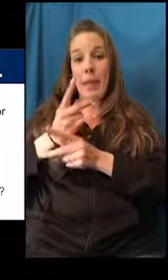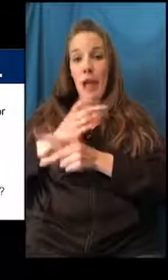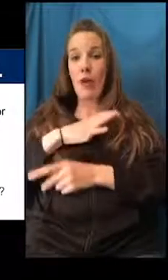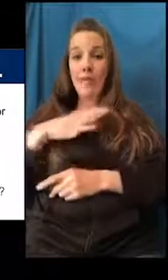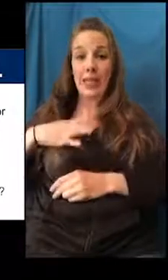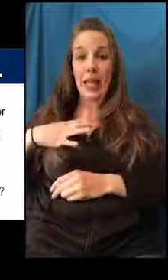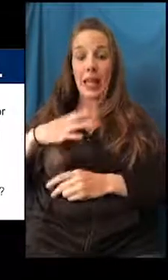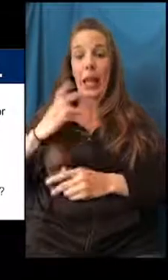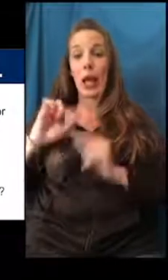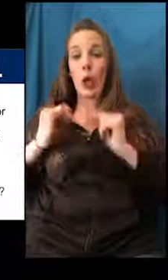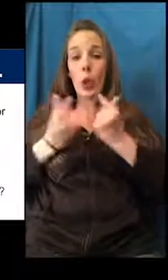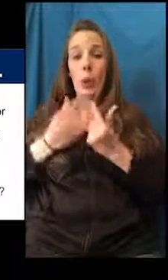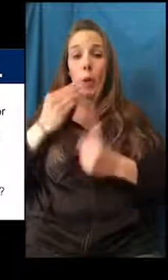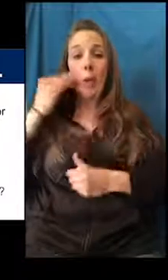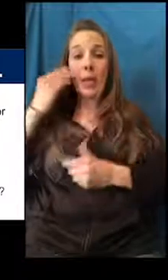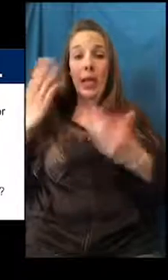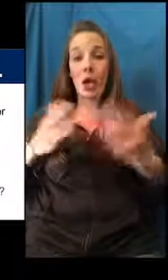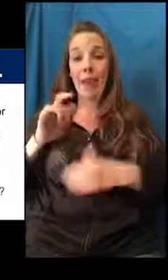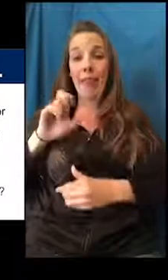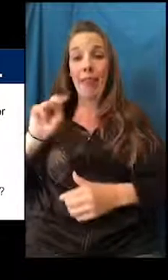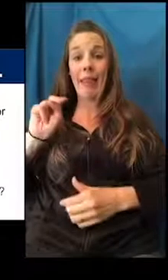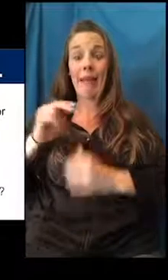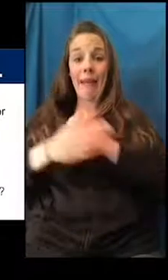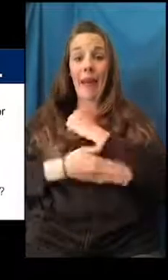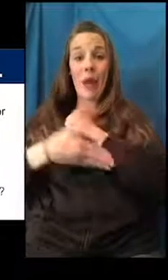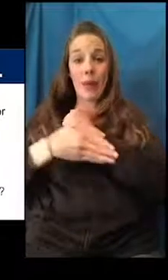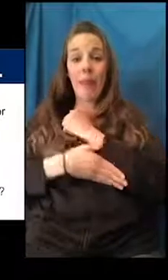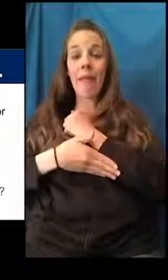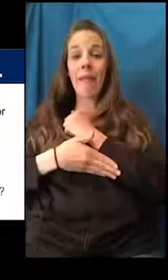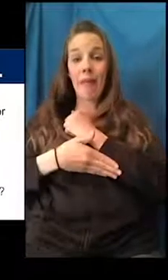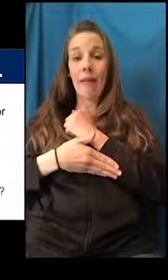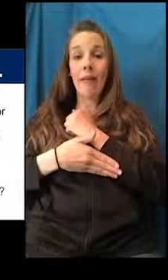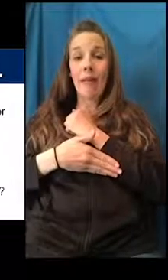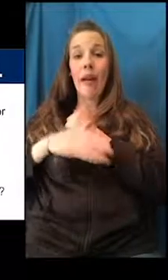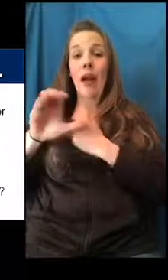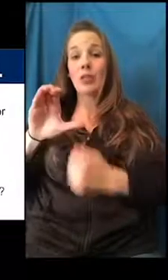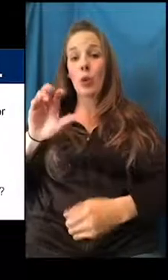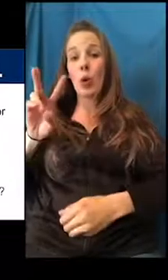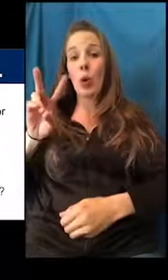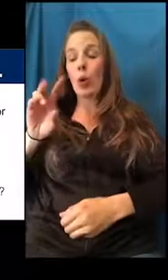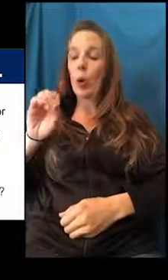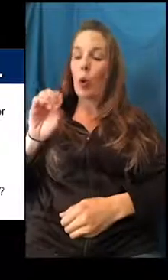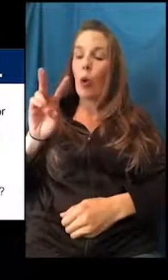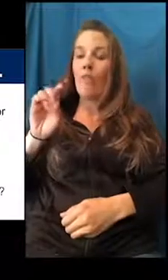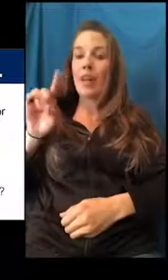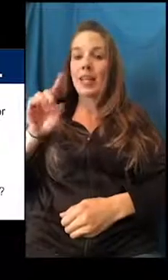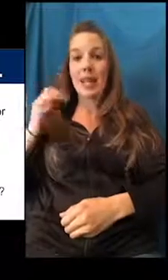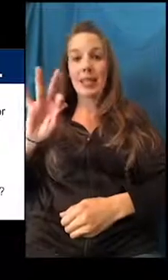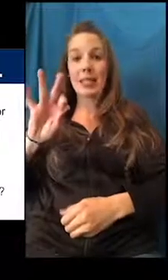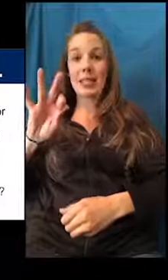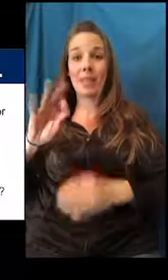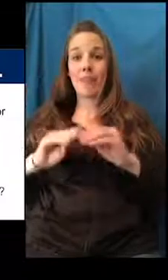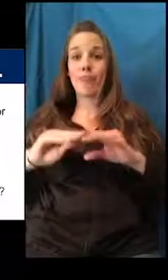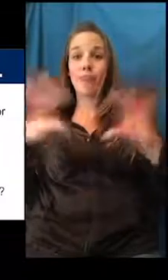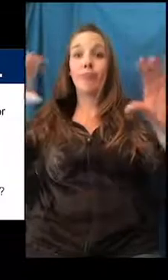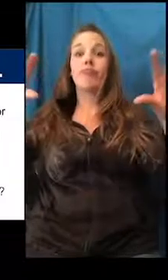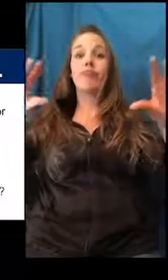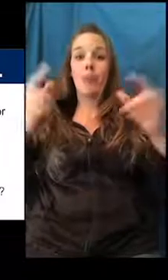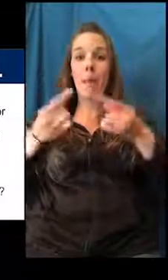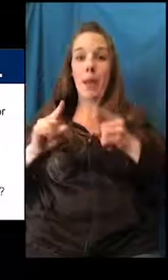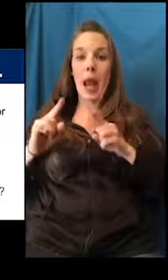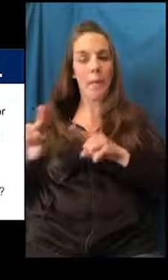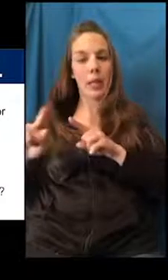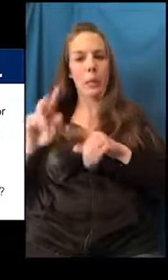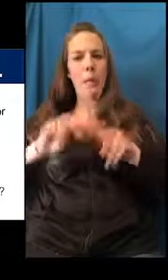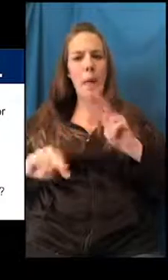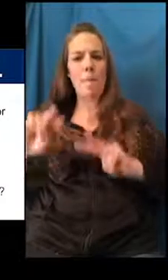here in Linn County as the COVID-19 pandemic has been an ongoing presence in this